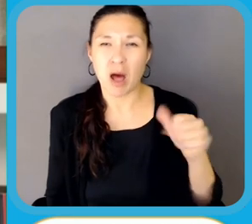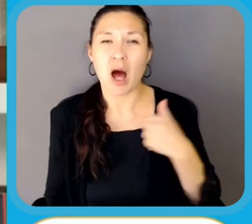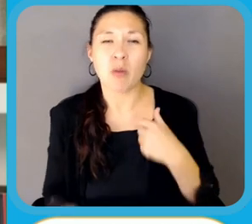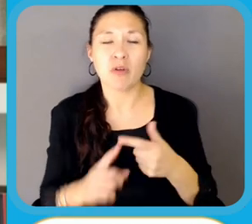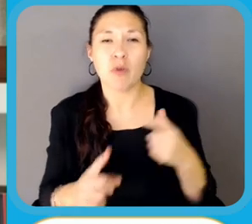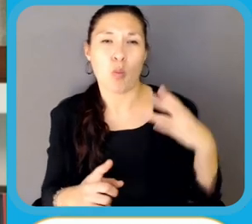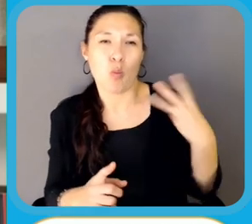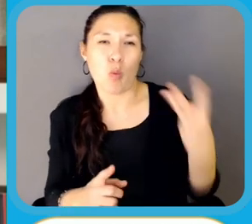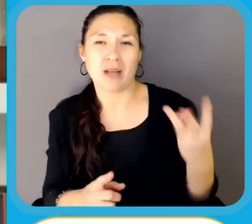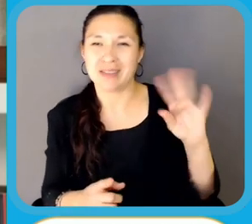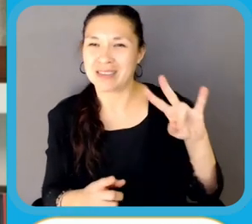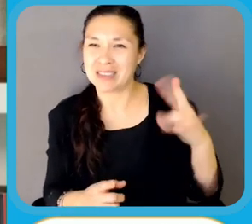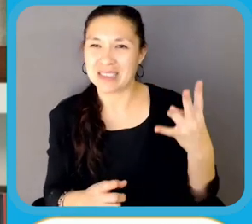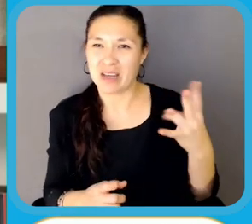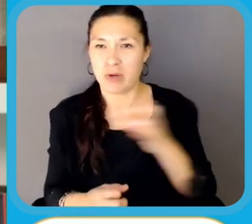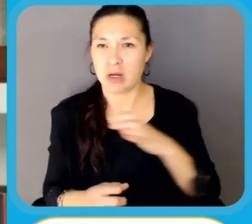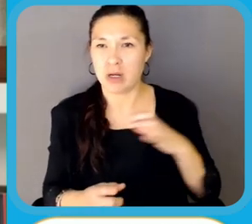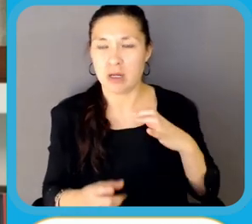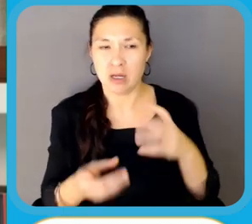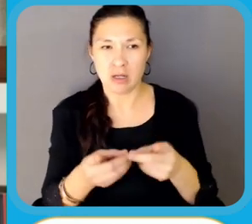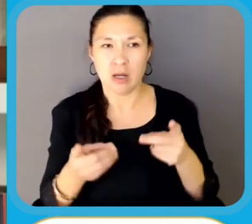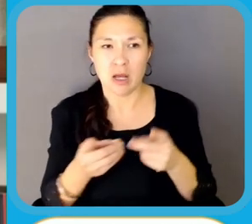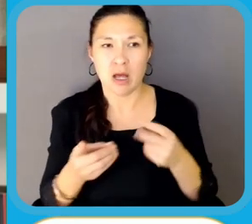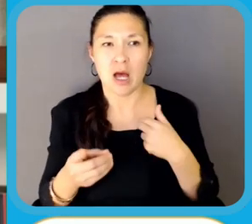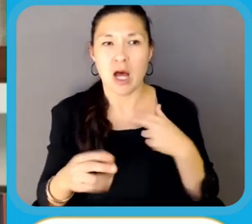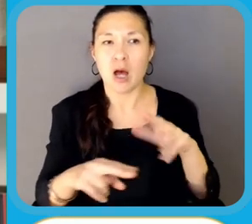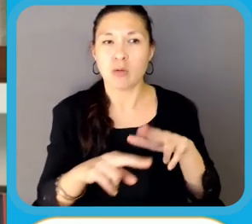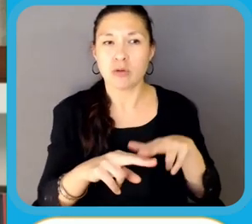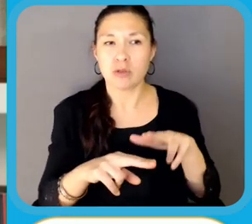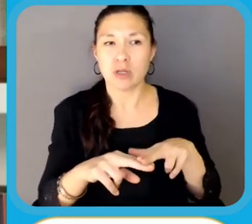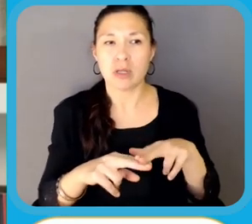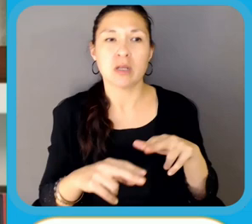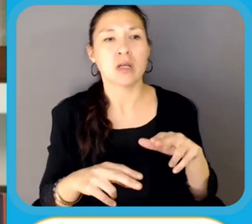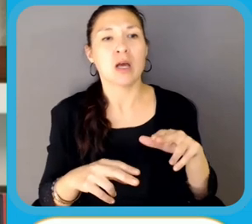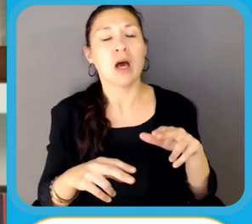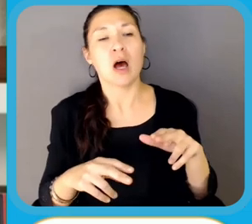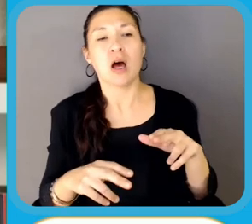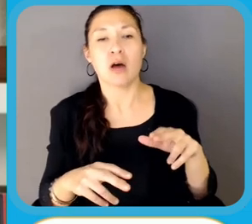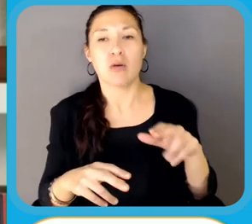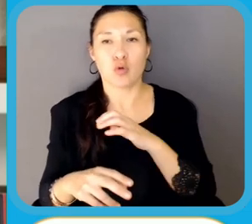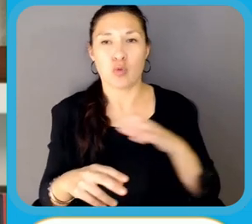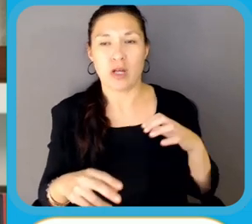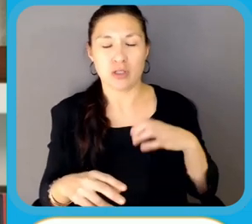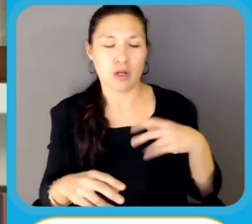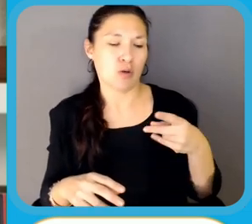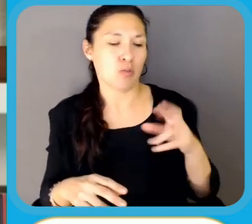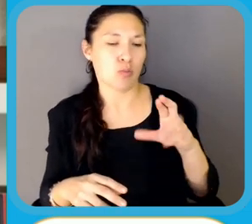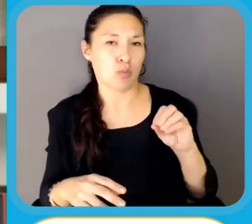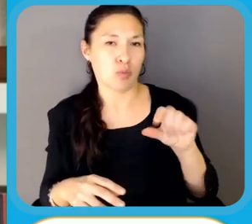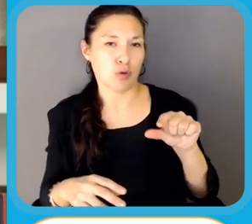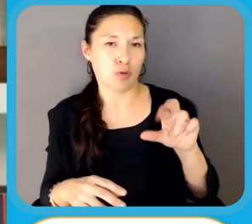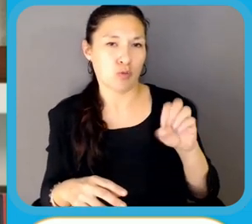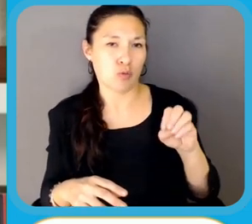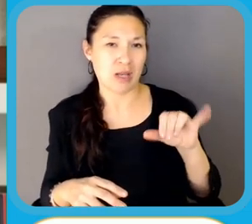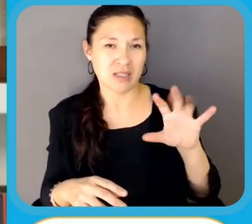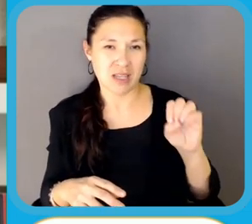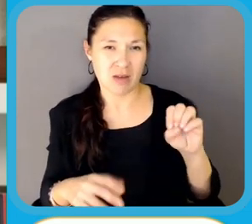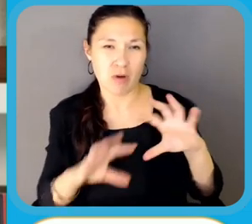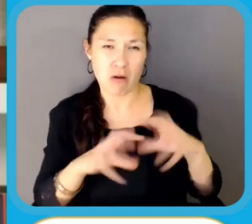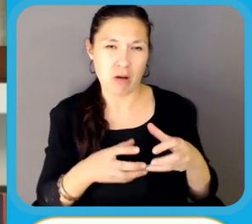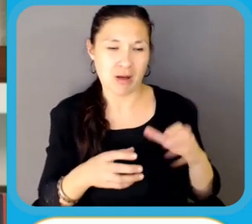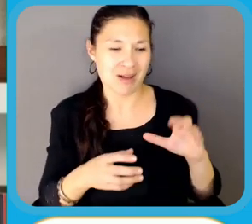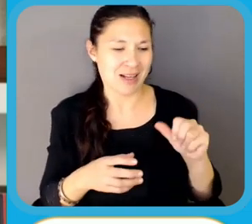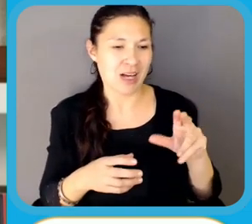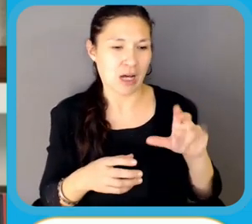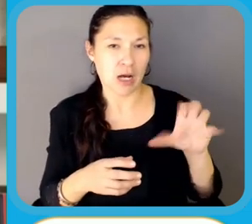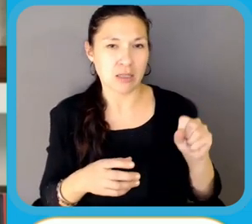and the chair of the Congressional Progressive Caucus in Congress. It is my honor to be joining you today. Last year,